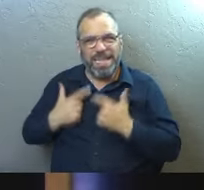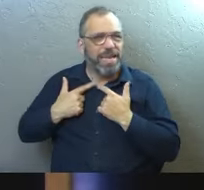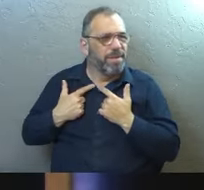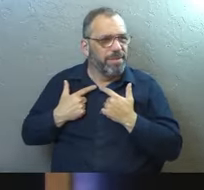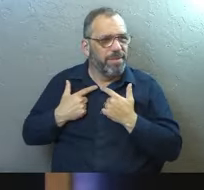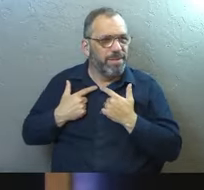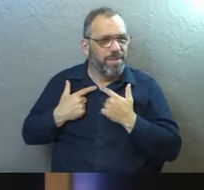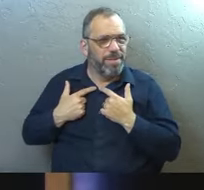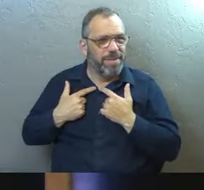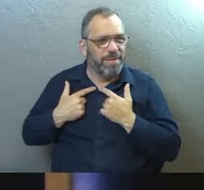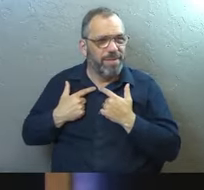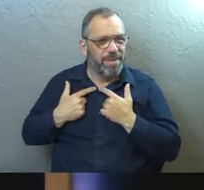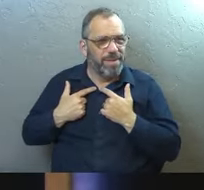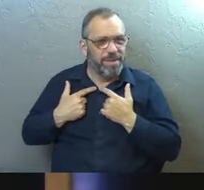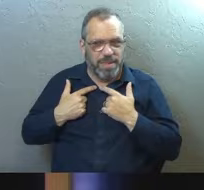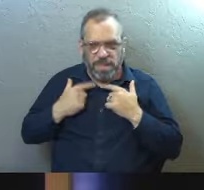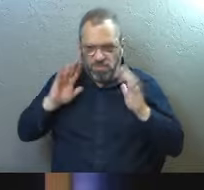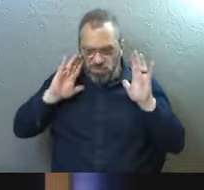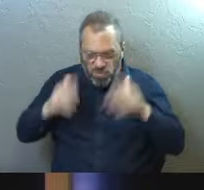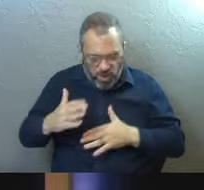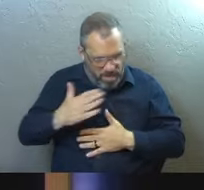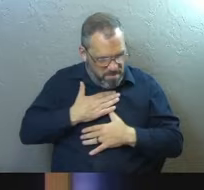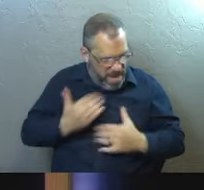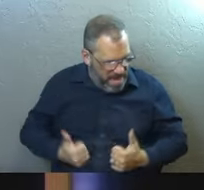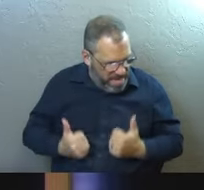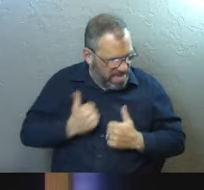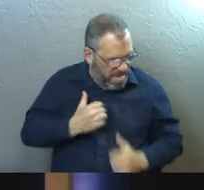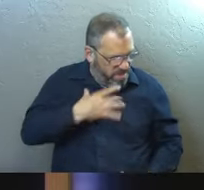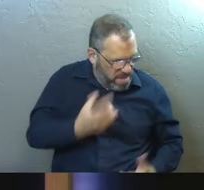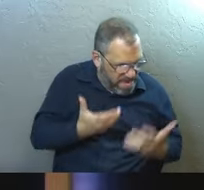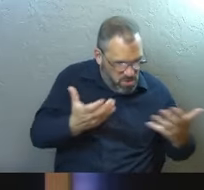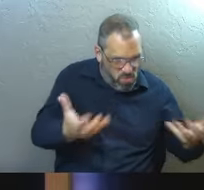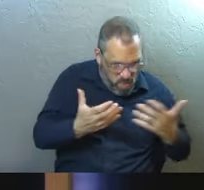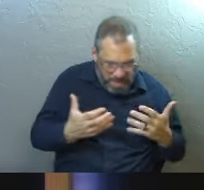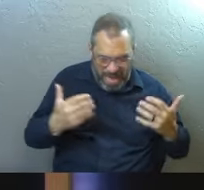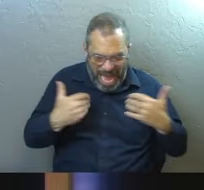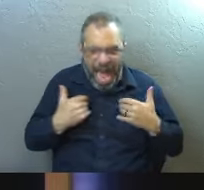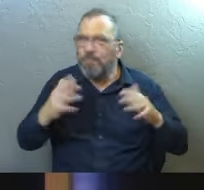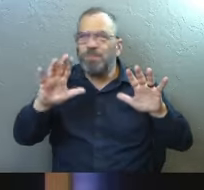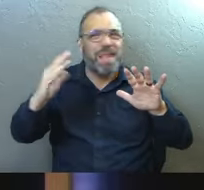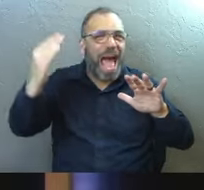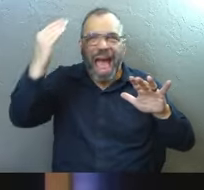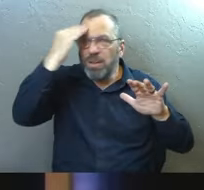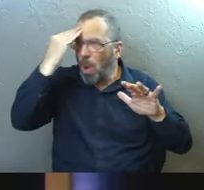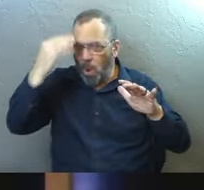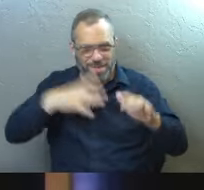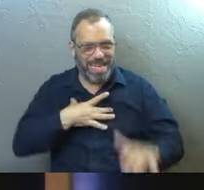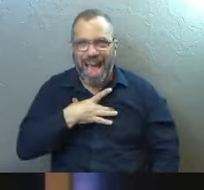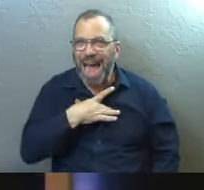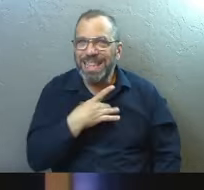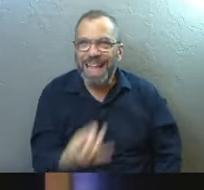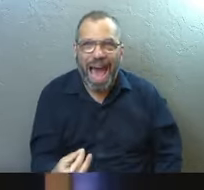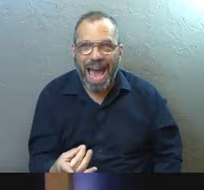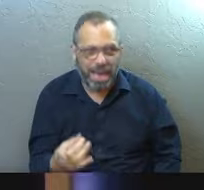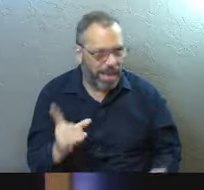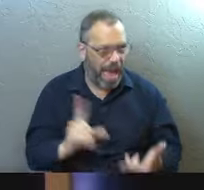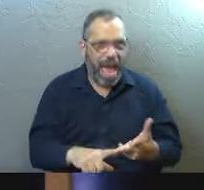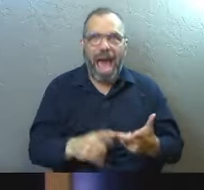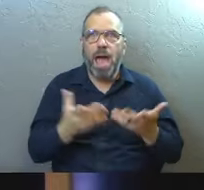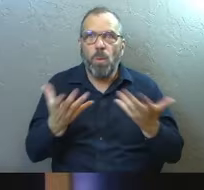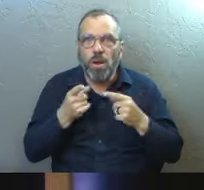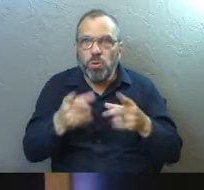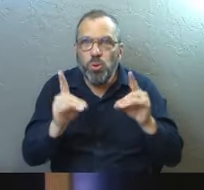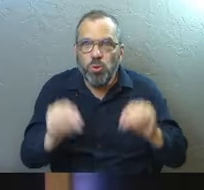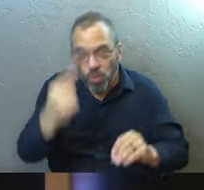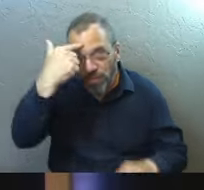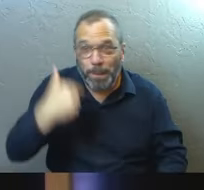most self-aware of all of my likes and wants. Like, I know all of the things that I like, and I know all the things I want you